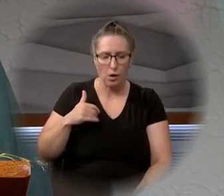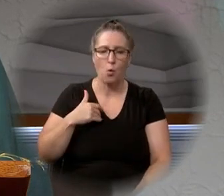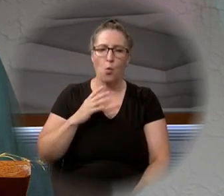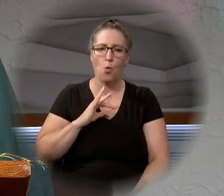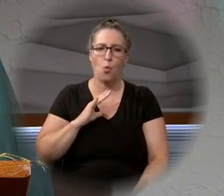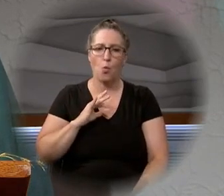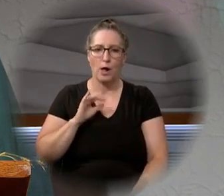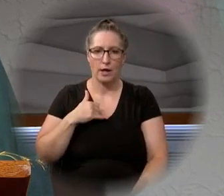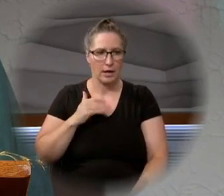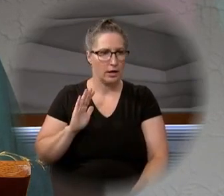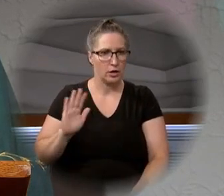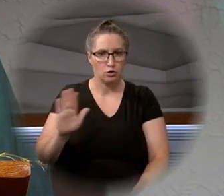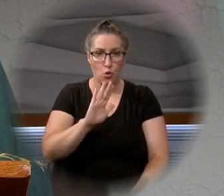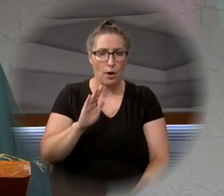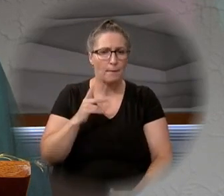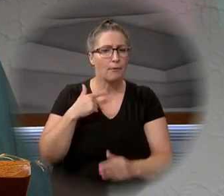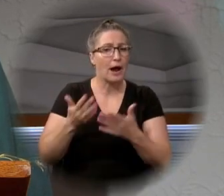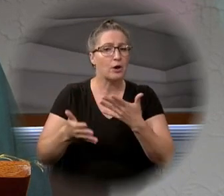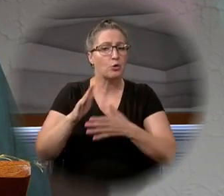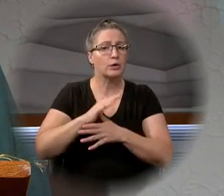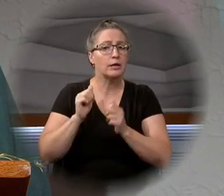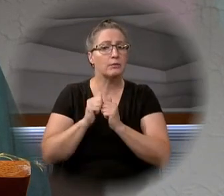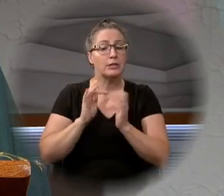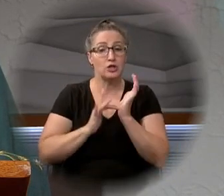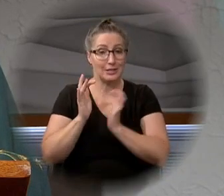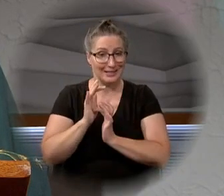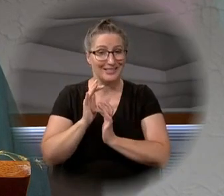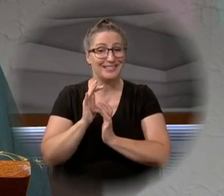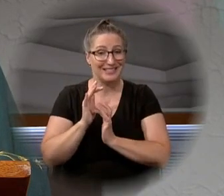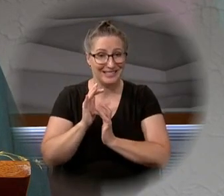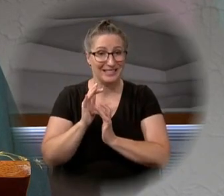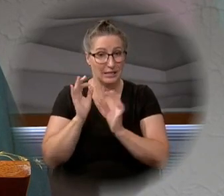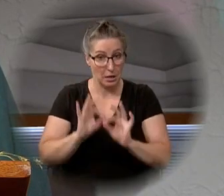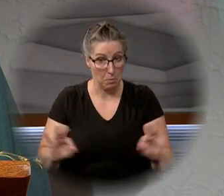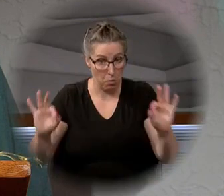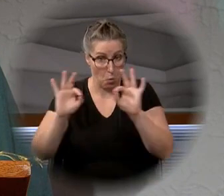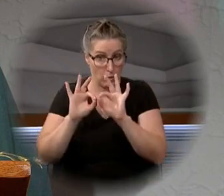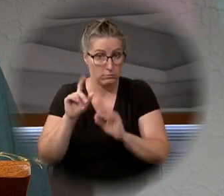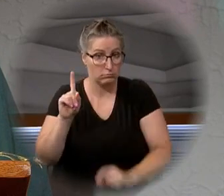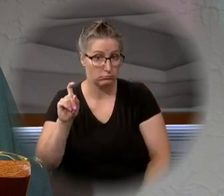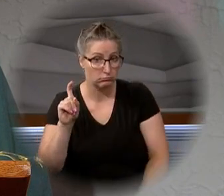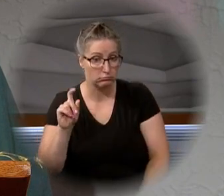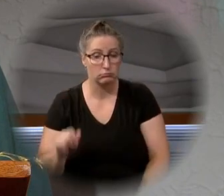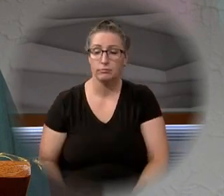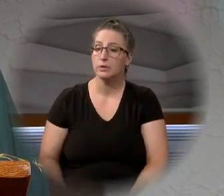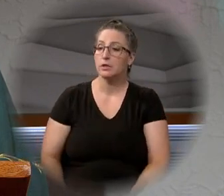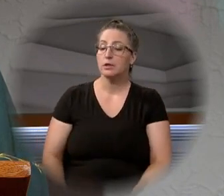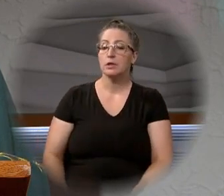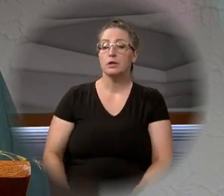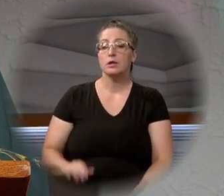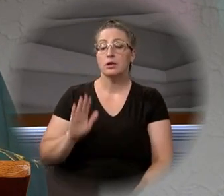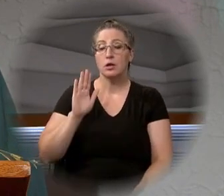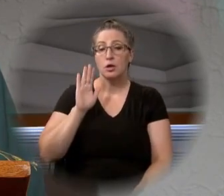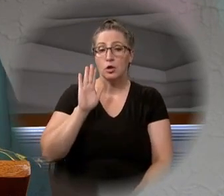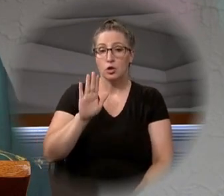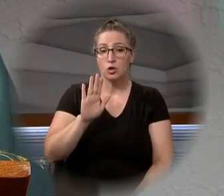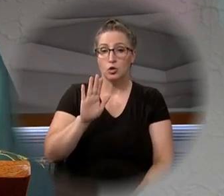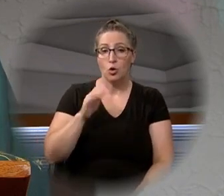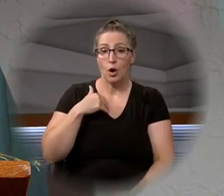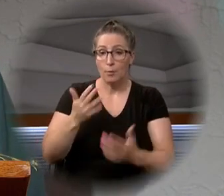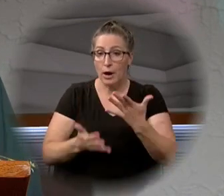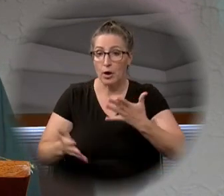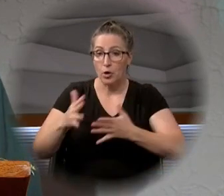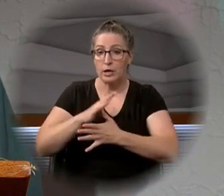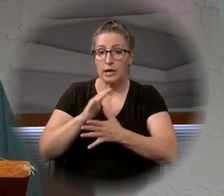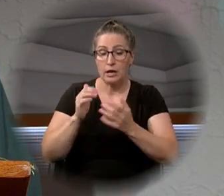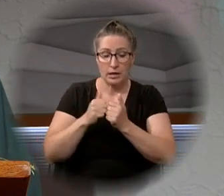priority of their relationship with Jesus Christ? Do we set great priority of this journey that every one of us